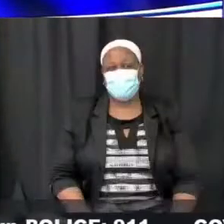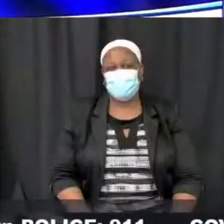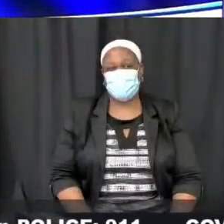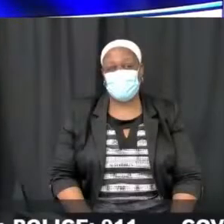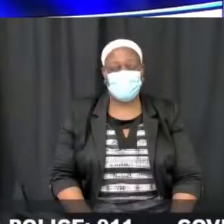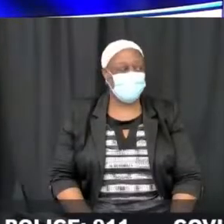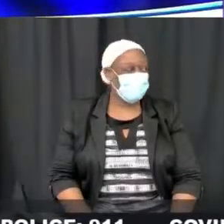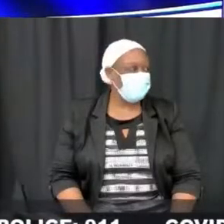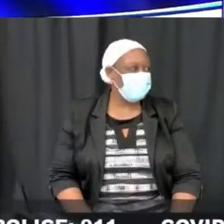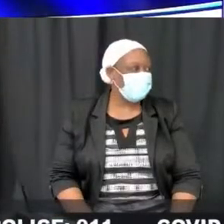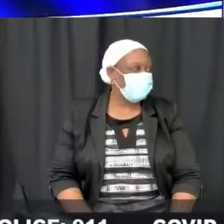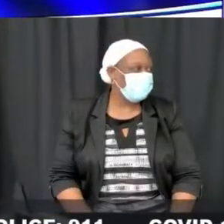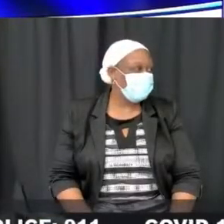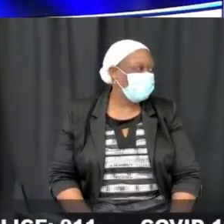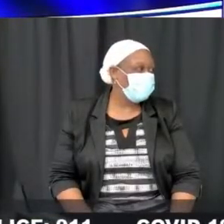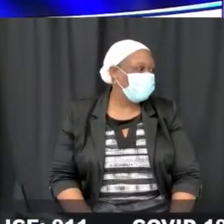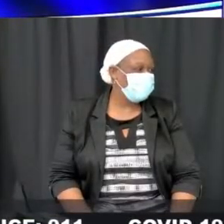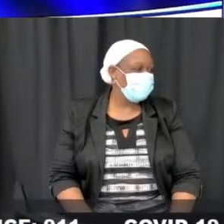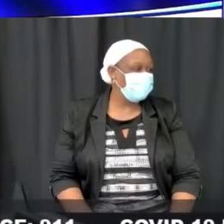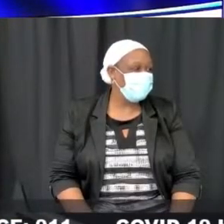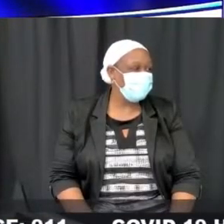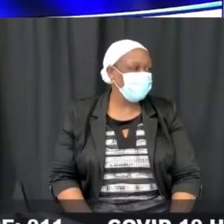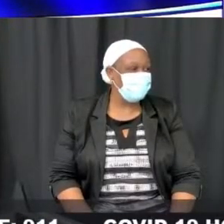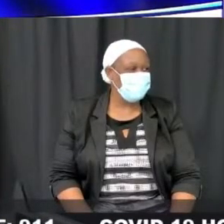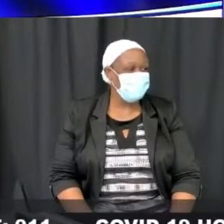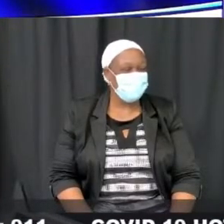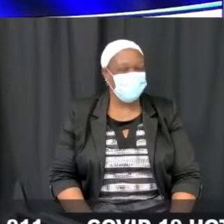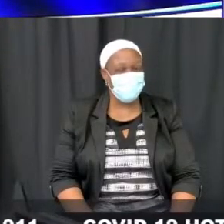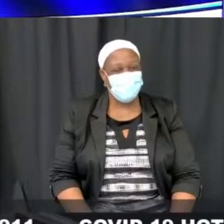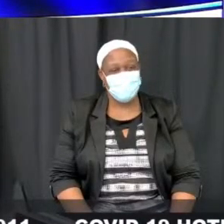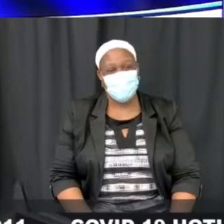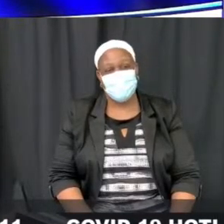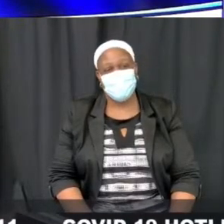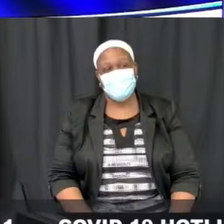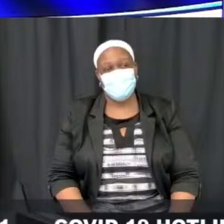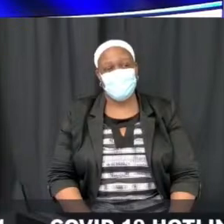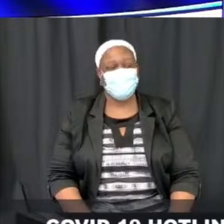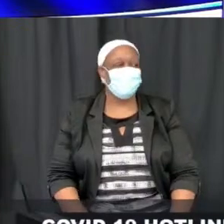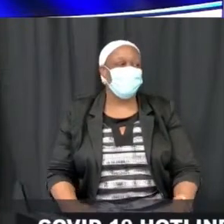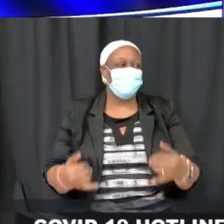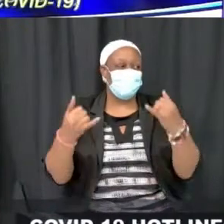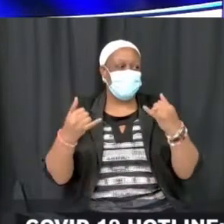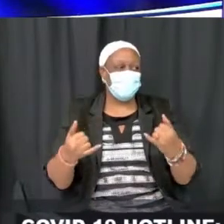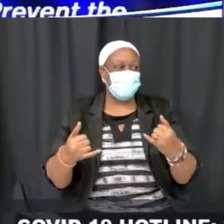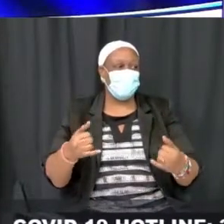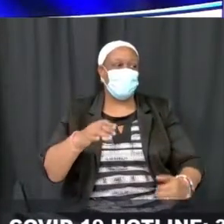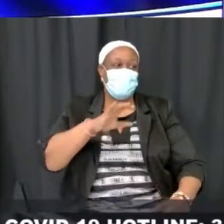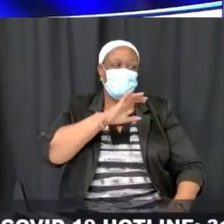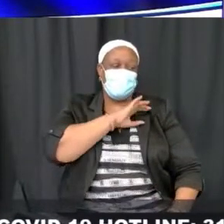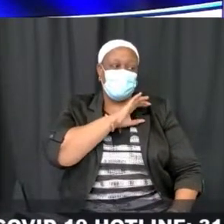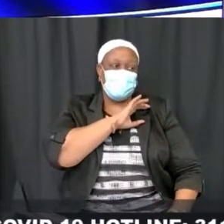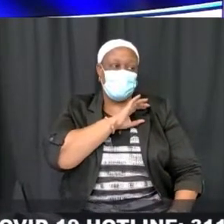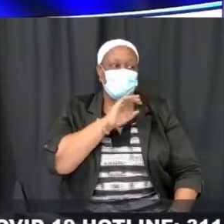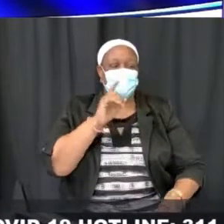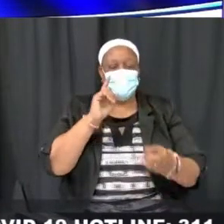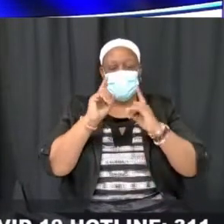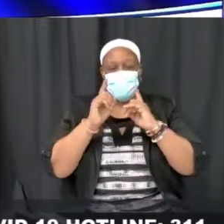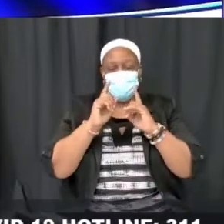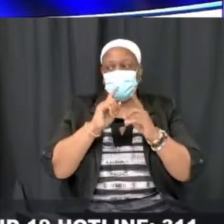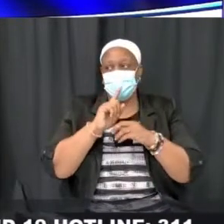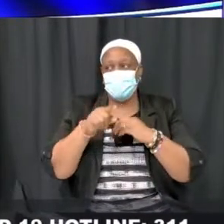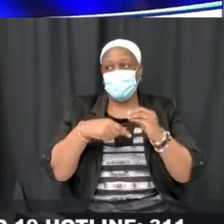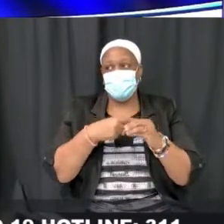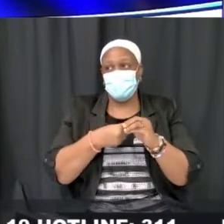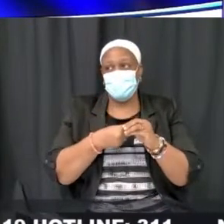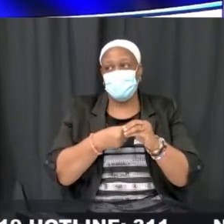Thank you, Mrs. Lois Tafari. I now invite the Superintendent of Police, Cromwell Henry, to